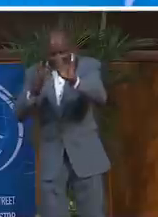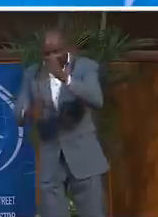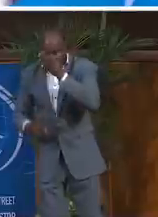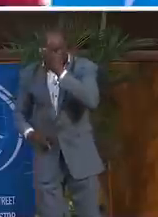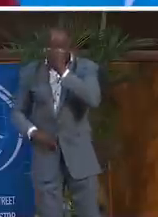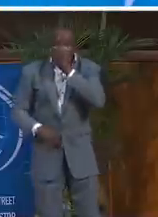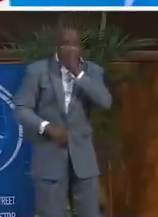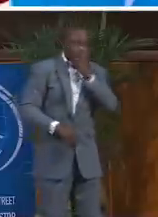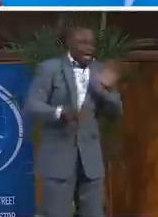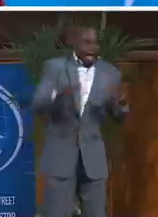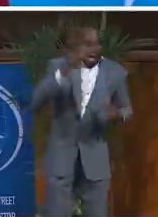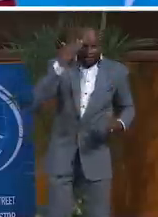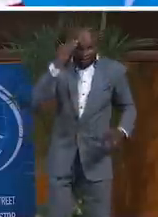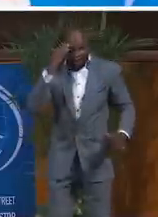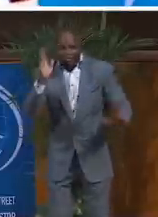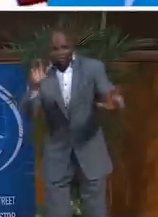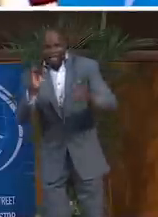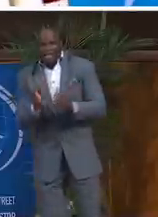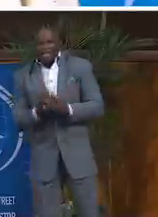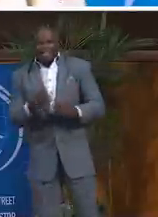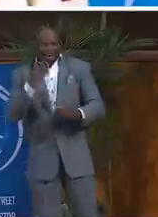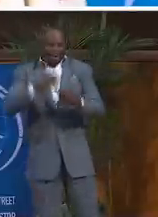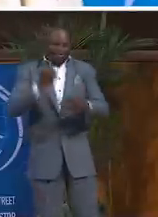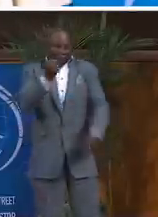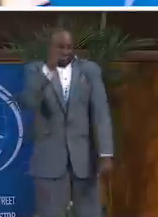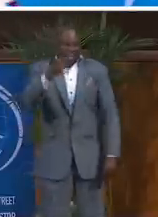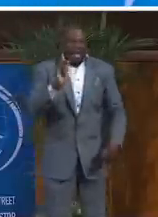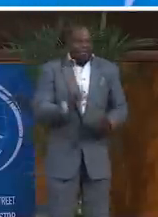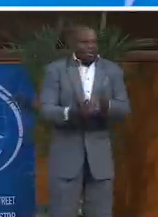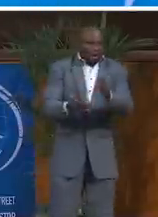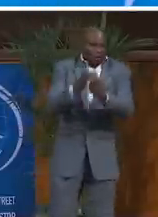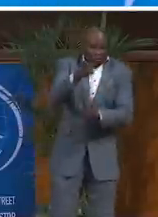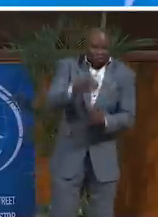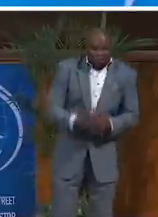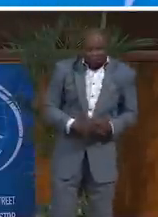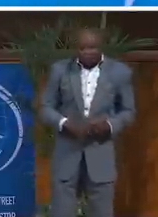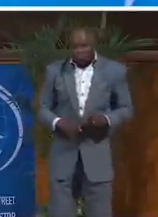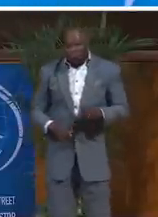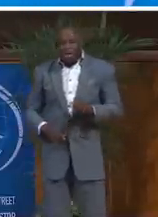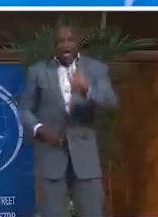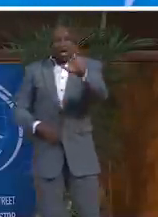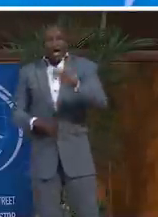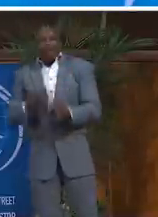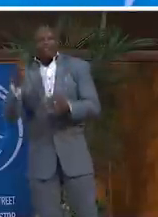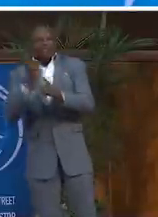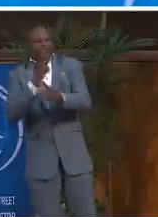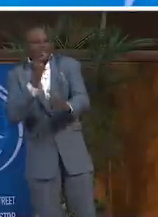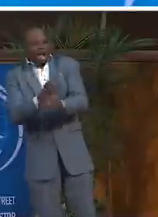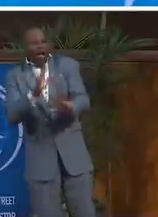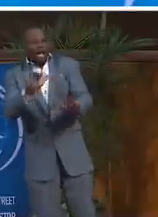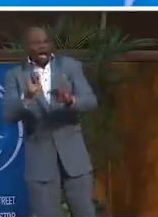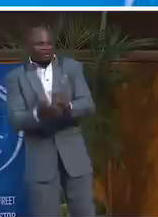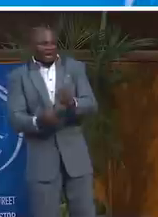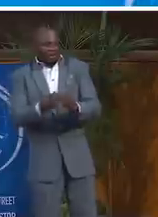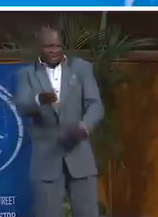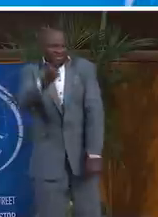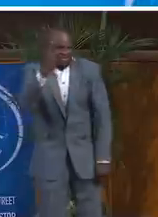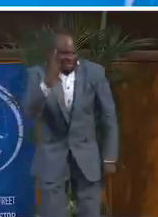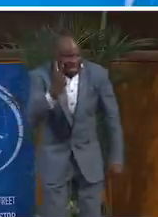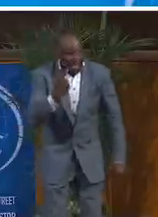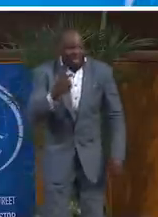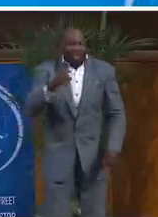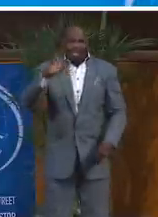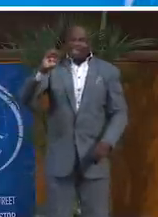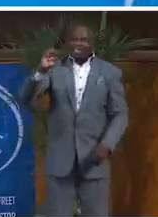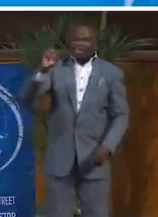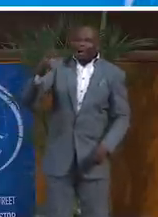Okay. I know it's a little difficult. Let me see if I can help you. I finally figured out how to help you understand